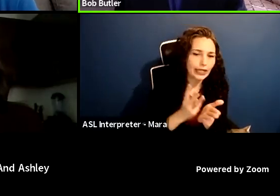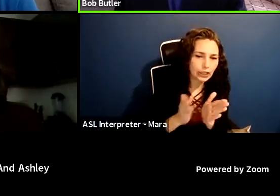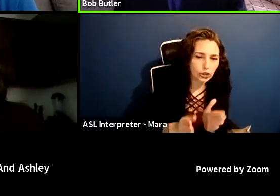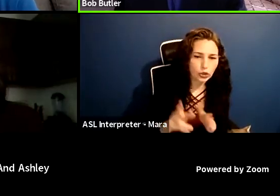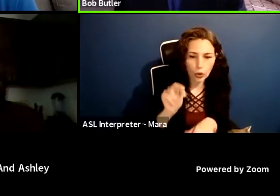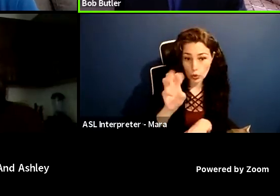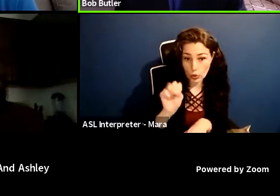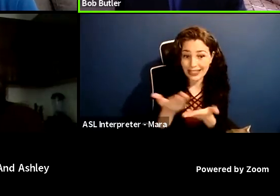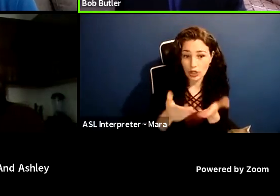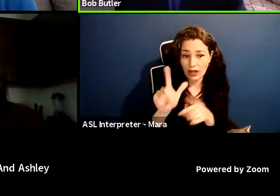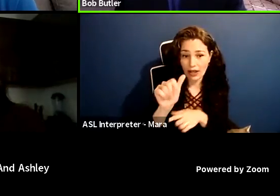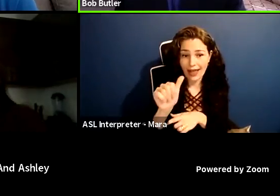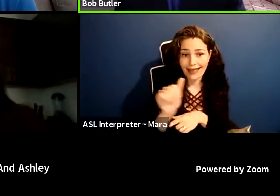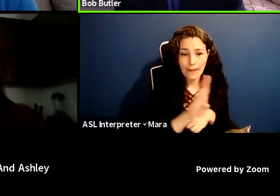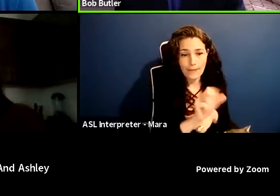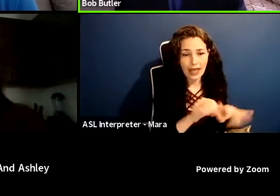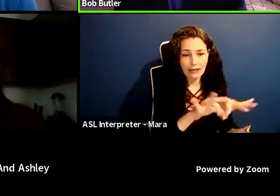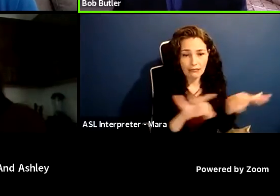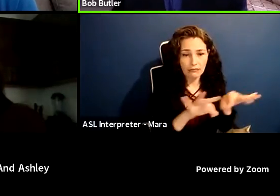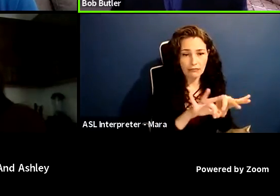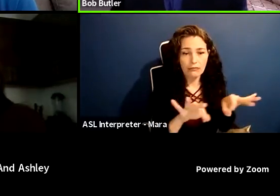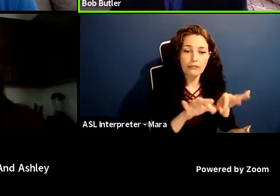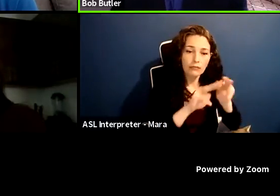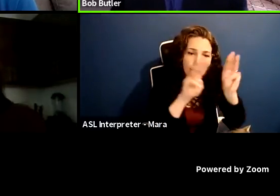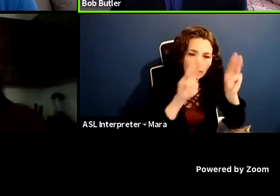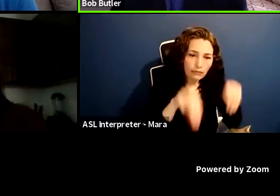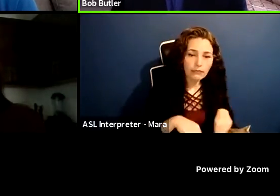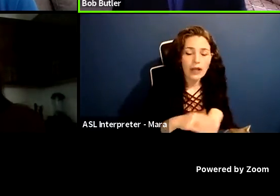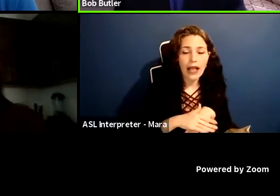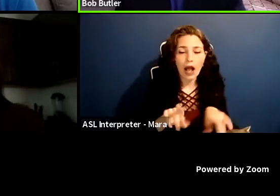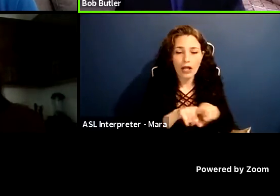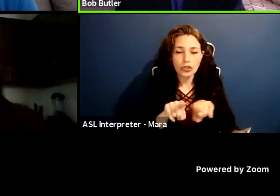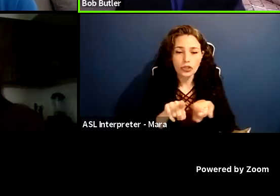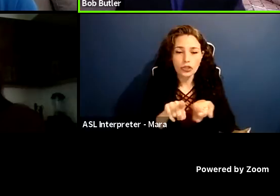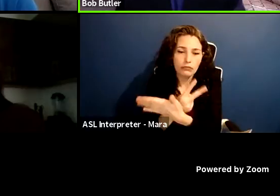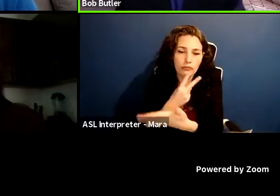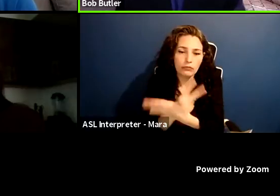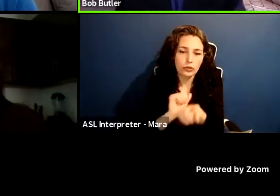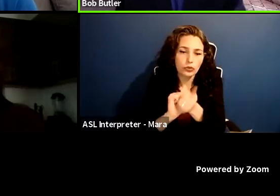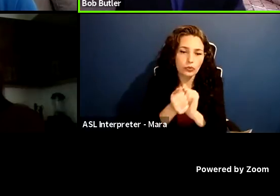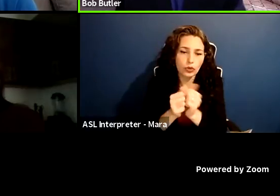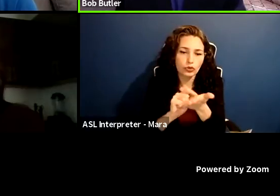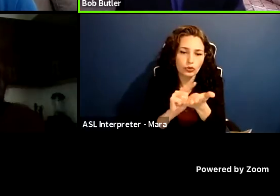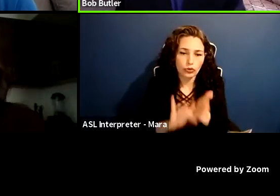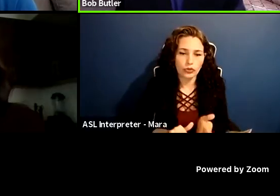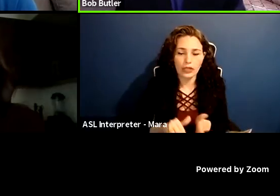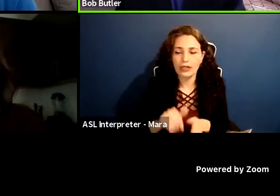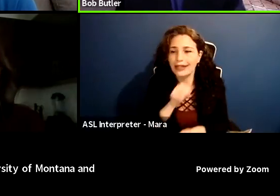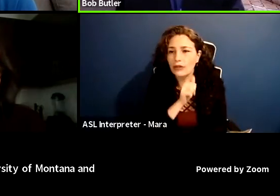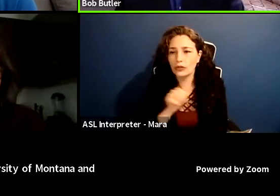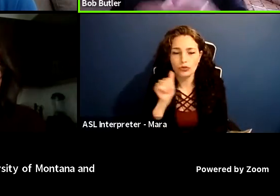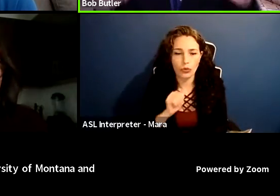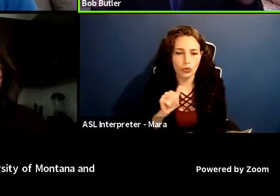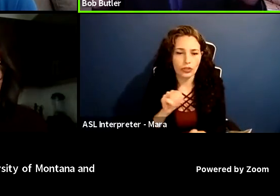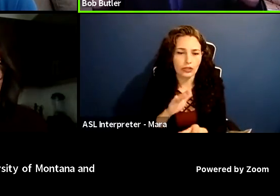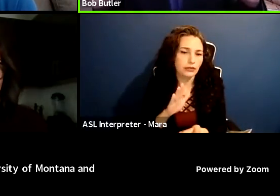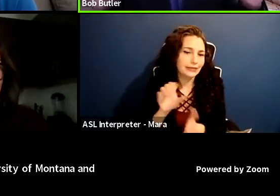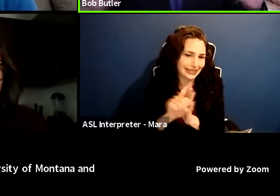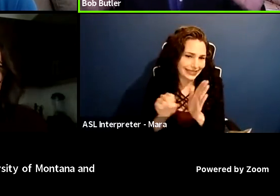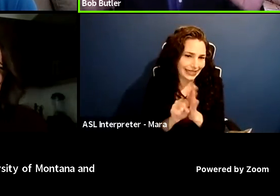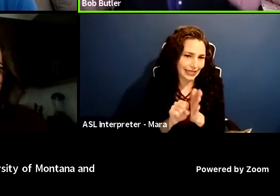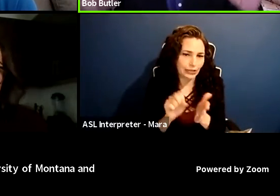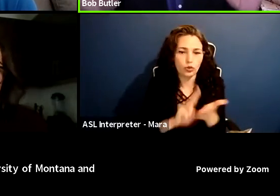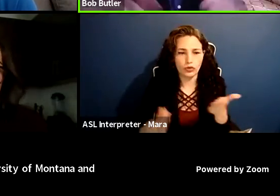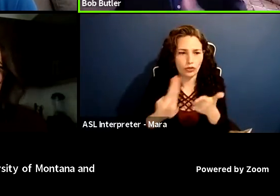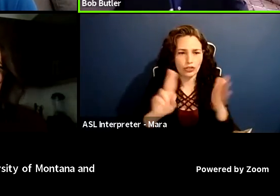has a BA from the University of Montana and a master's degree in sports journalism from Arizona State University, the Cronkite School. Welcome, everybody.